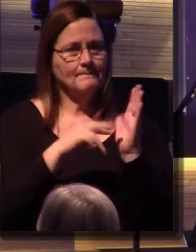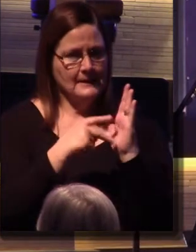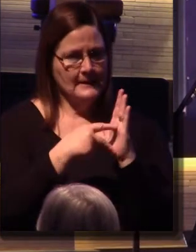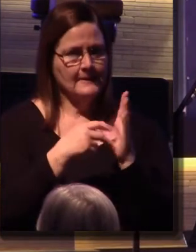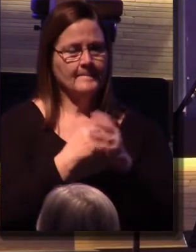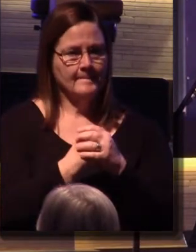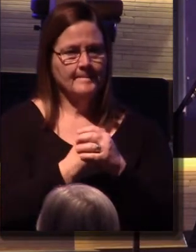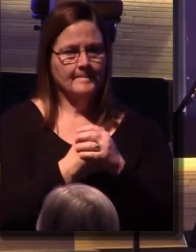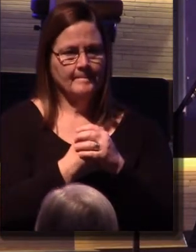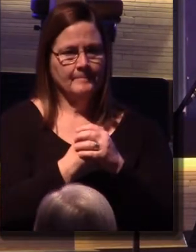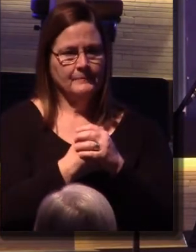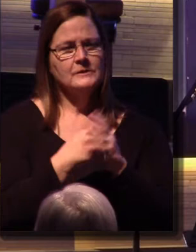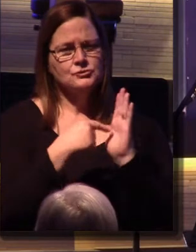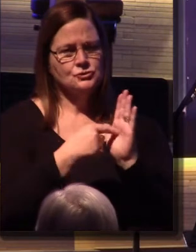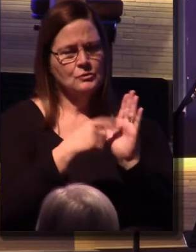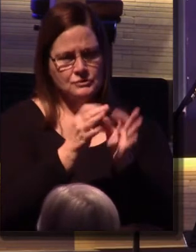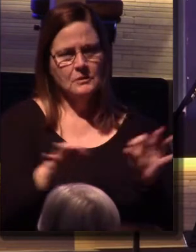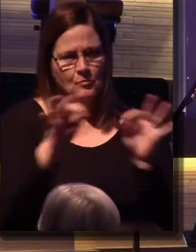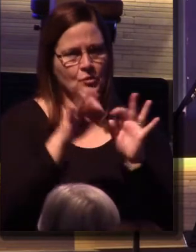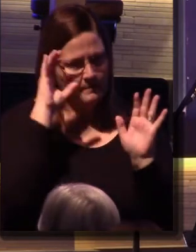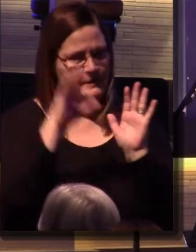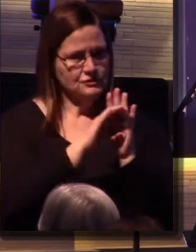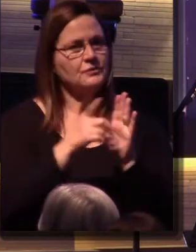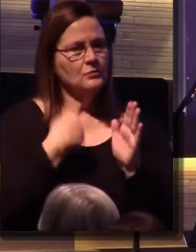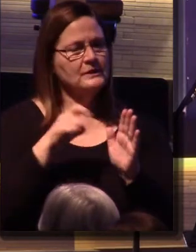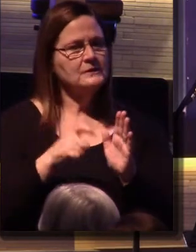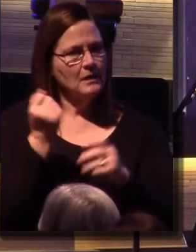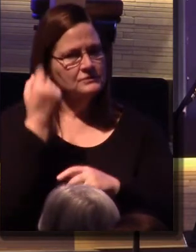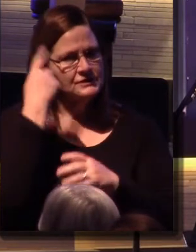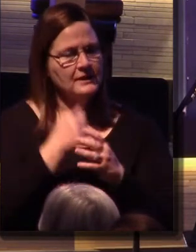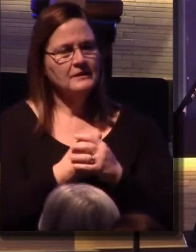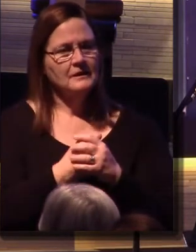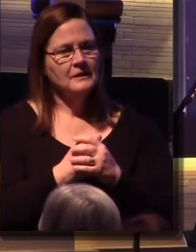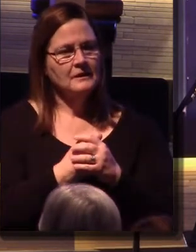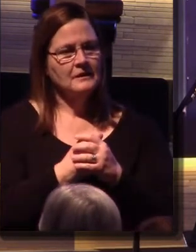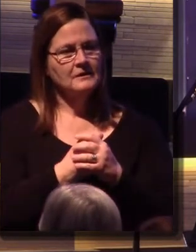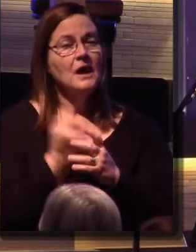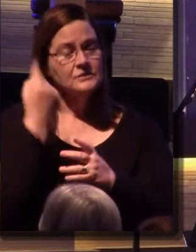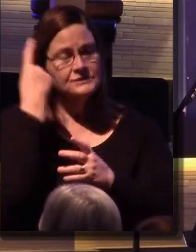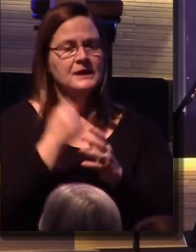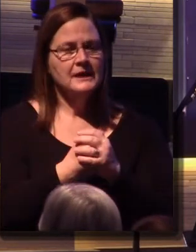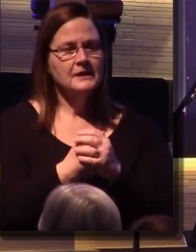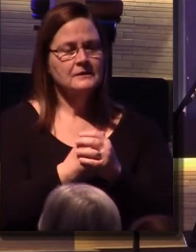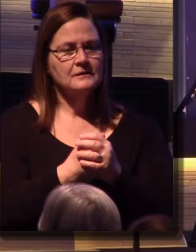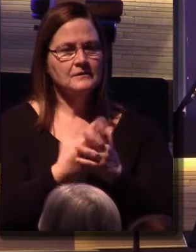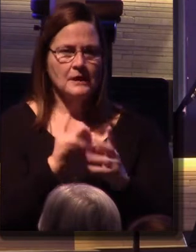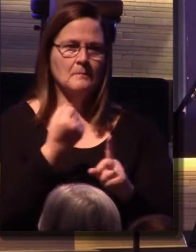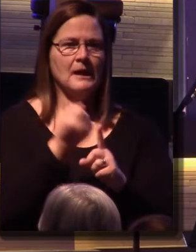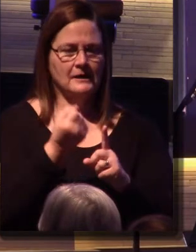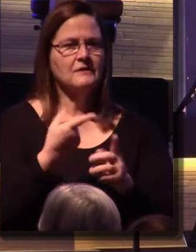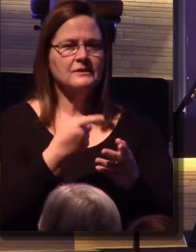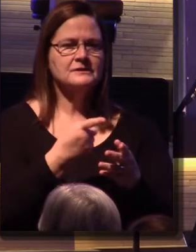important meaning and paints an important picture that we need to understand in order to understand the scope